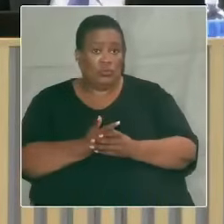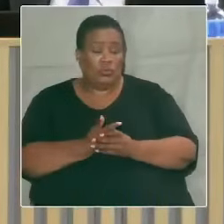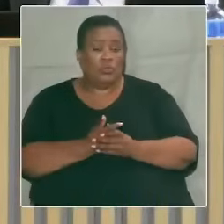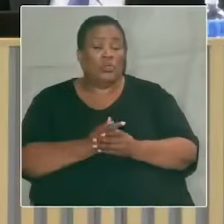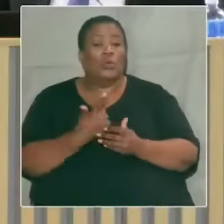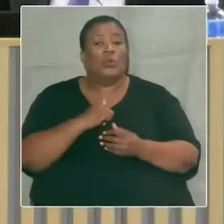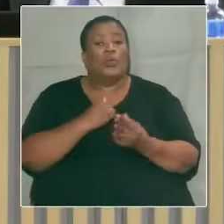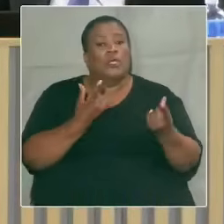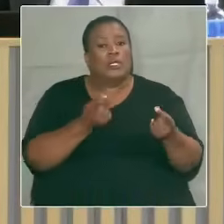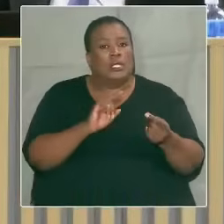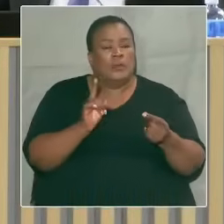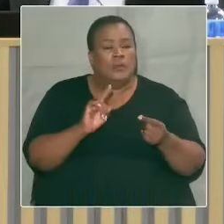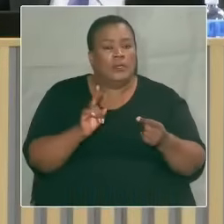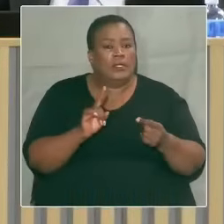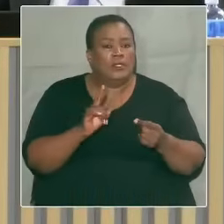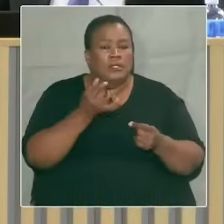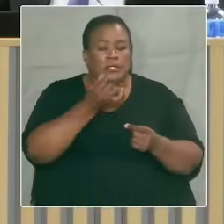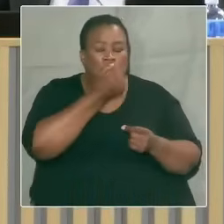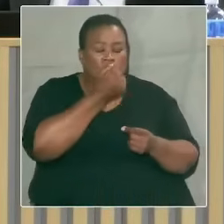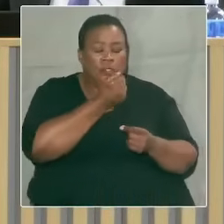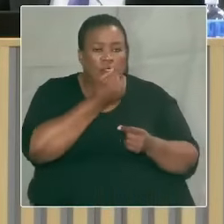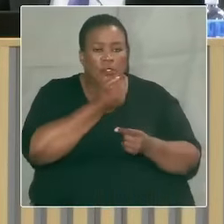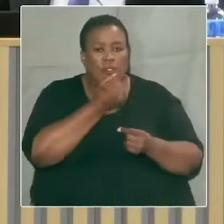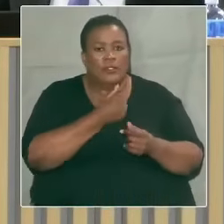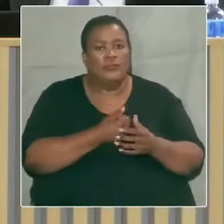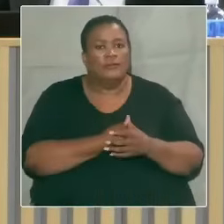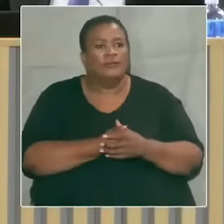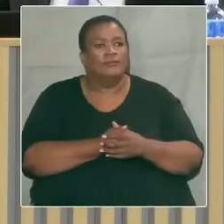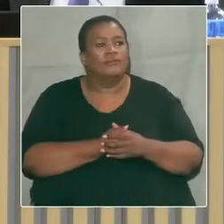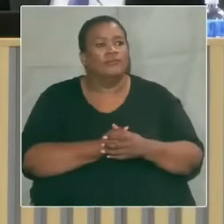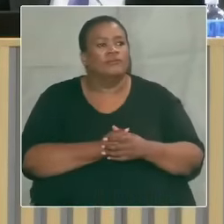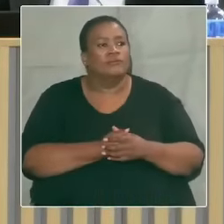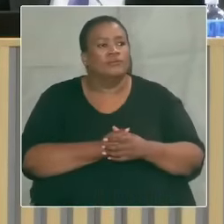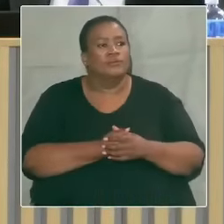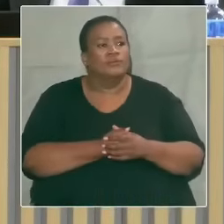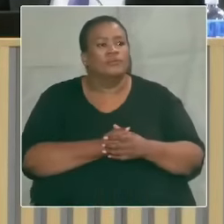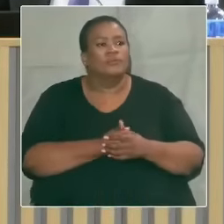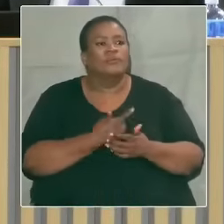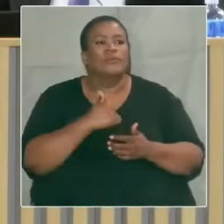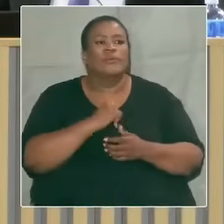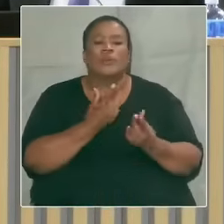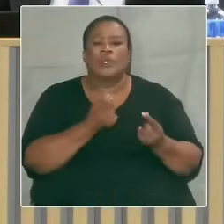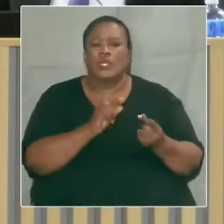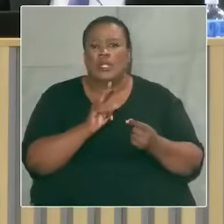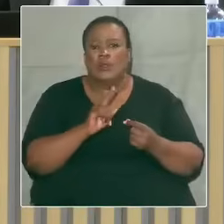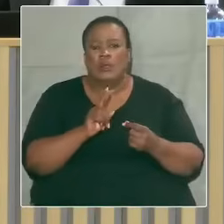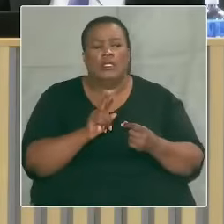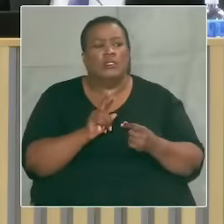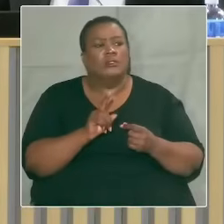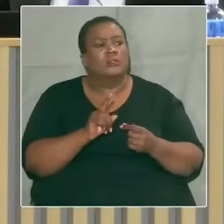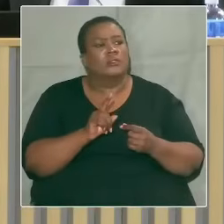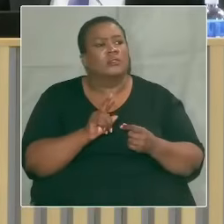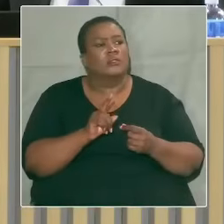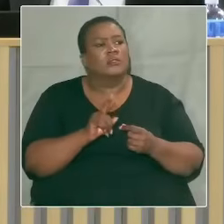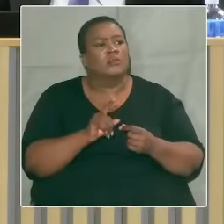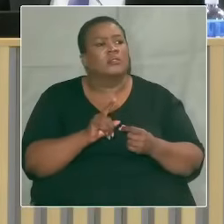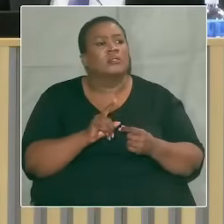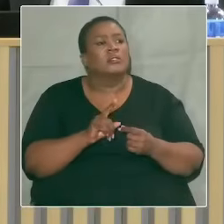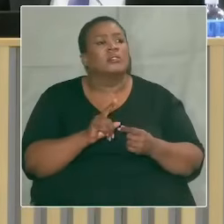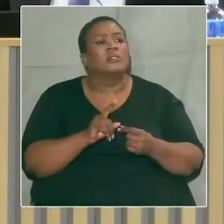we did, sorry, my co-commissioner, what we did with